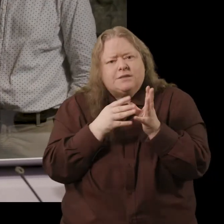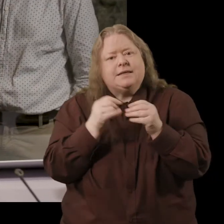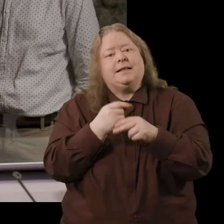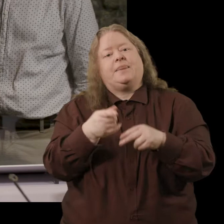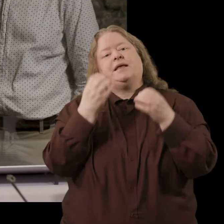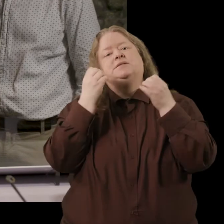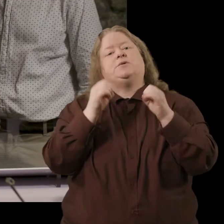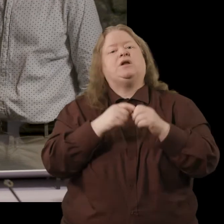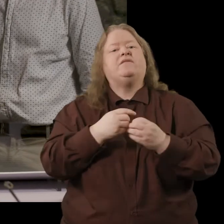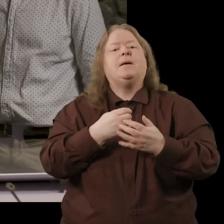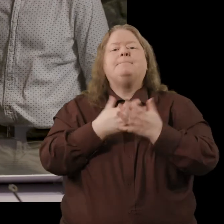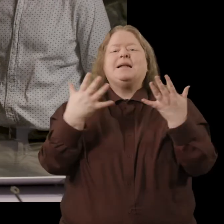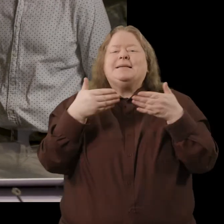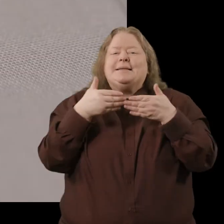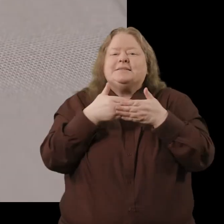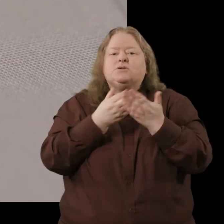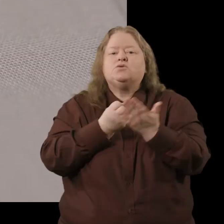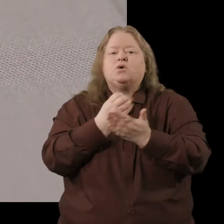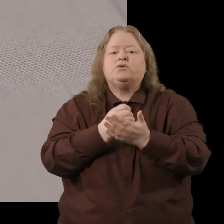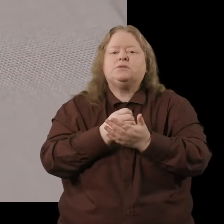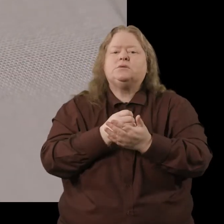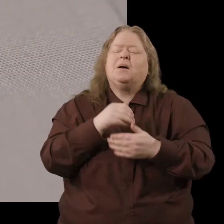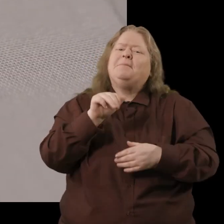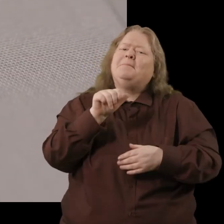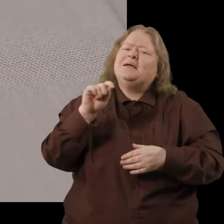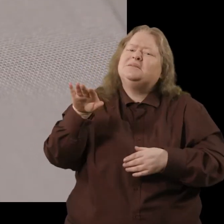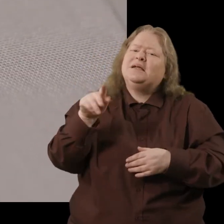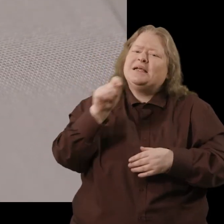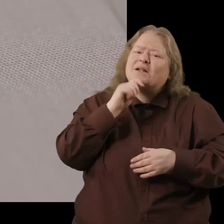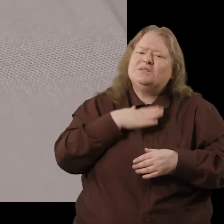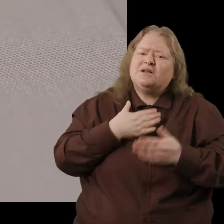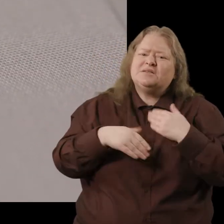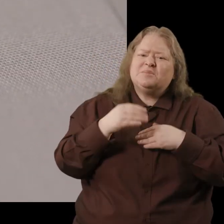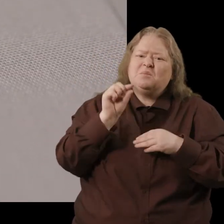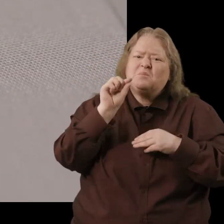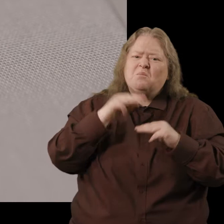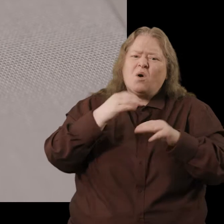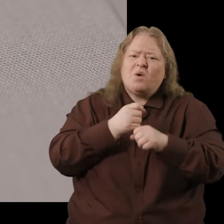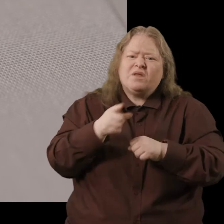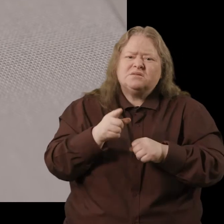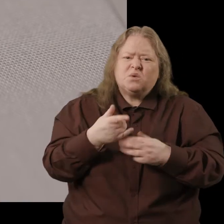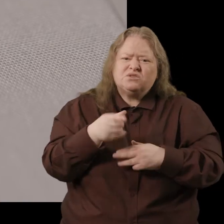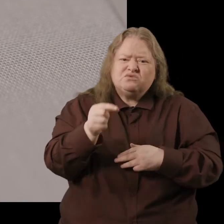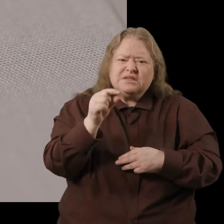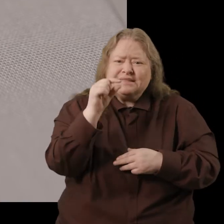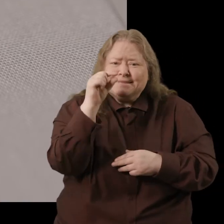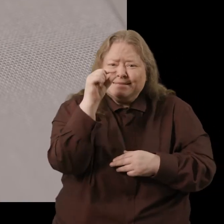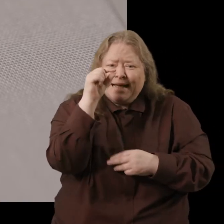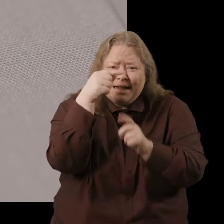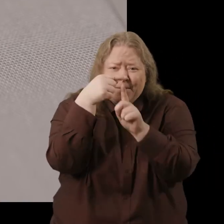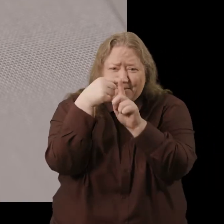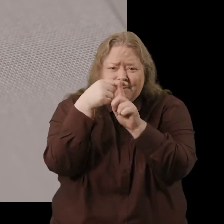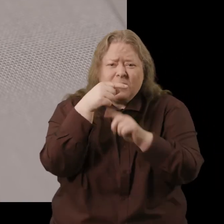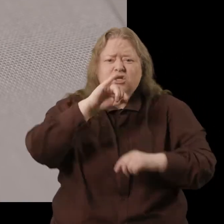exhibition, which has many hidden stories. Matt, can you tell us a little bit more about it? So this is a really tiny